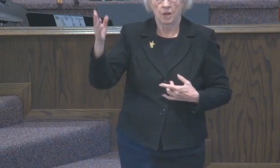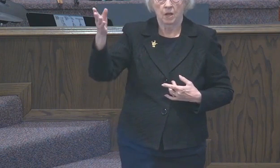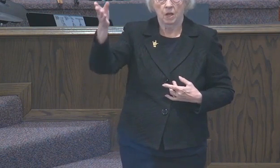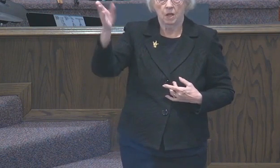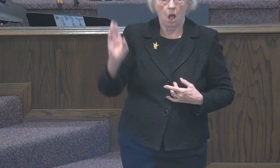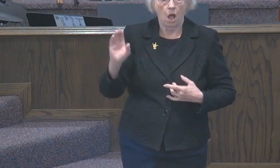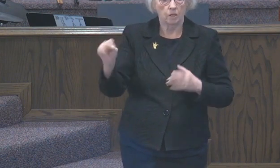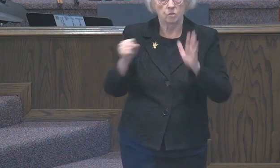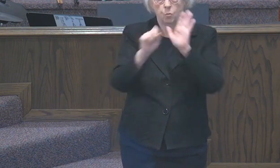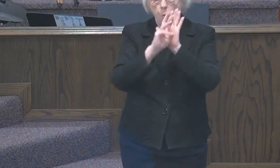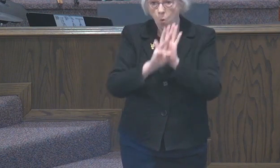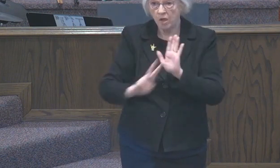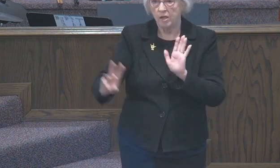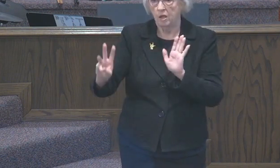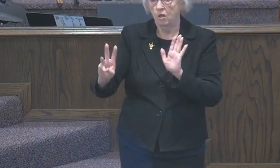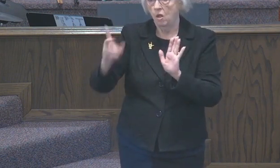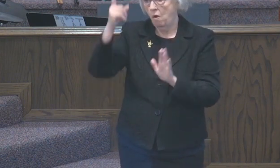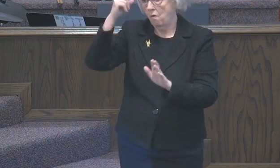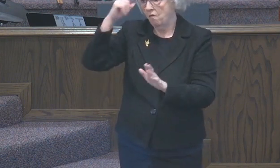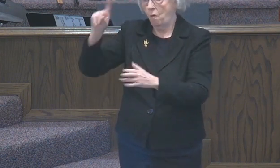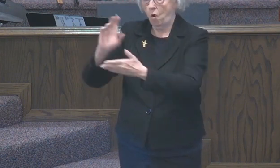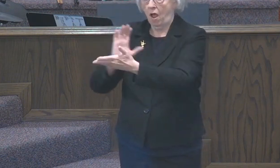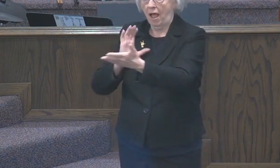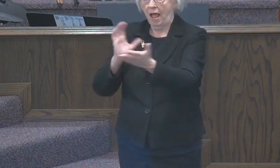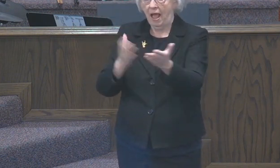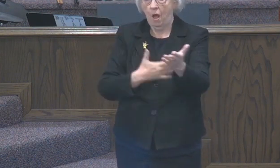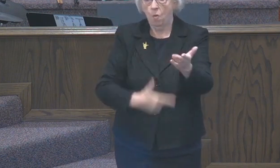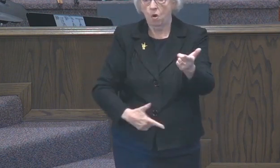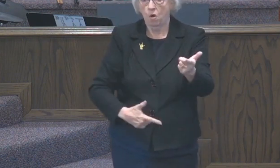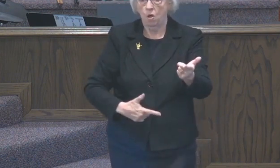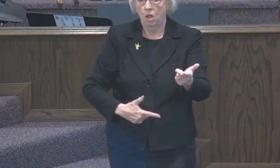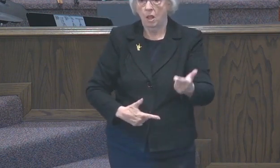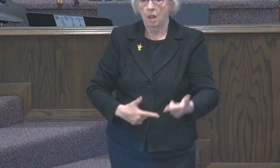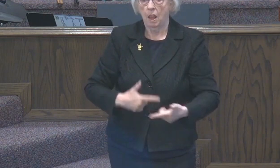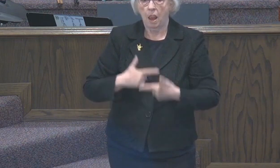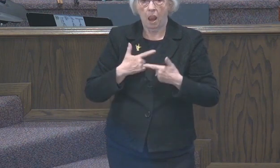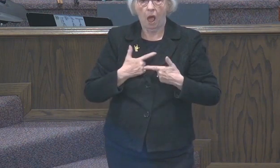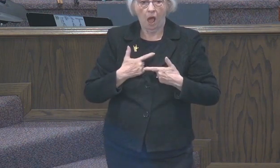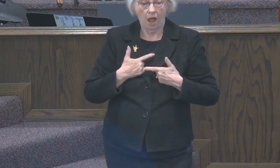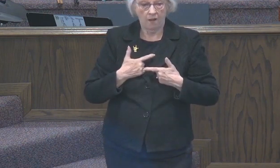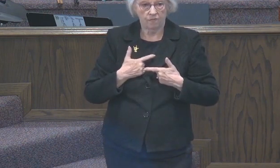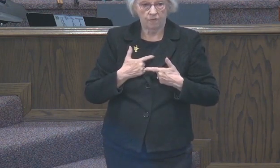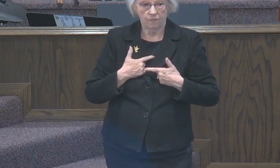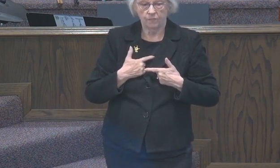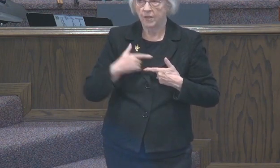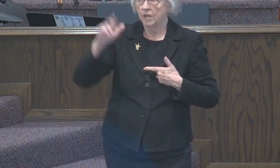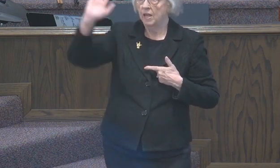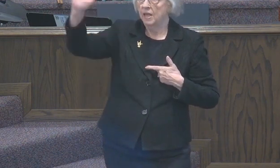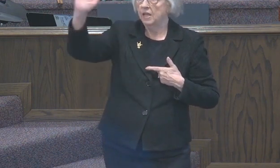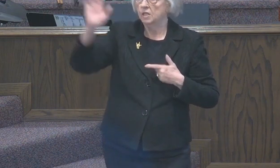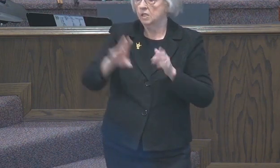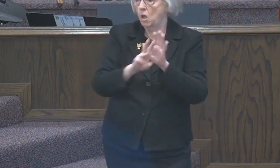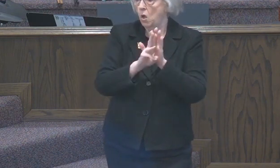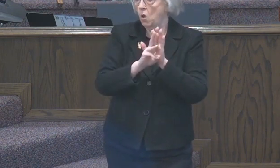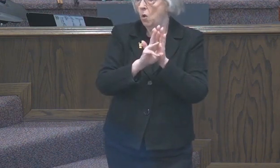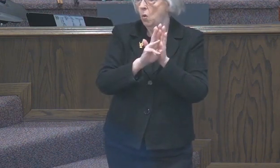of God's will for your life. Okay? He spoke of his unconditional will,